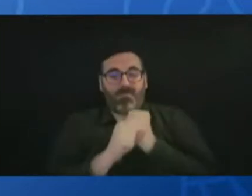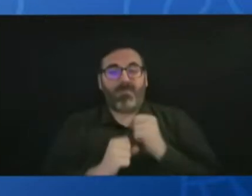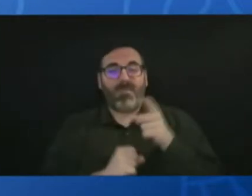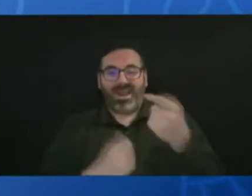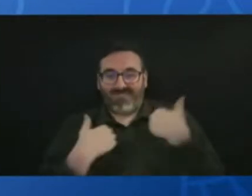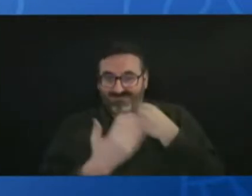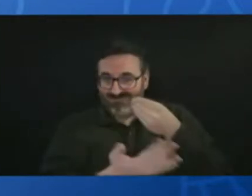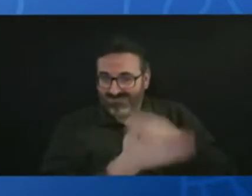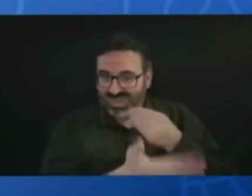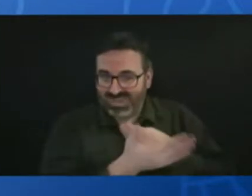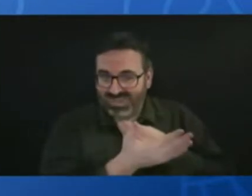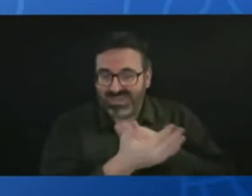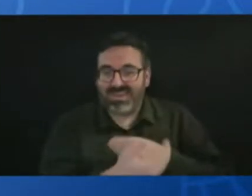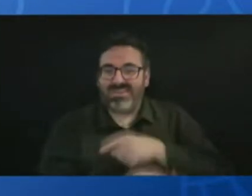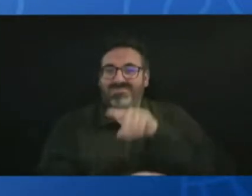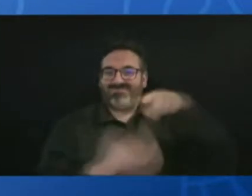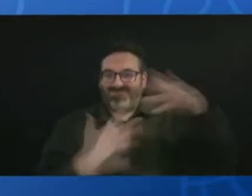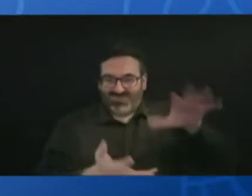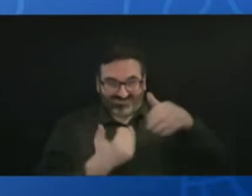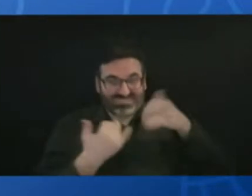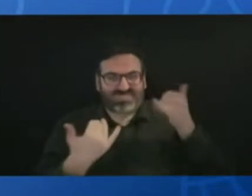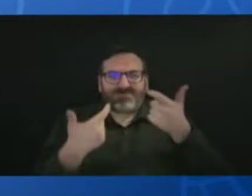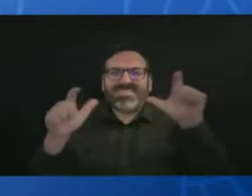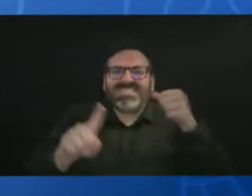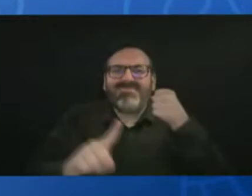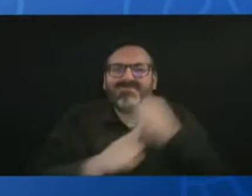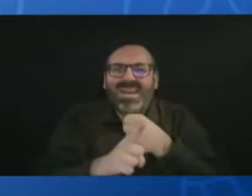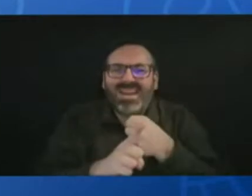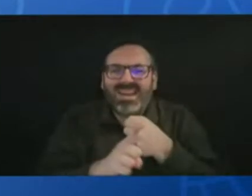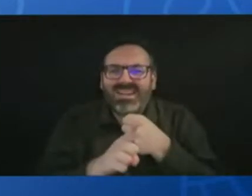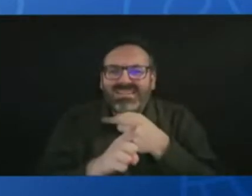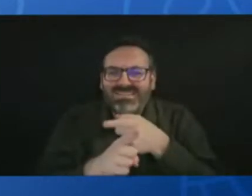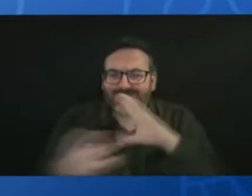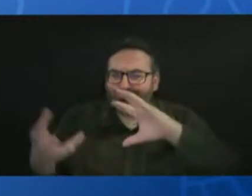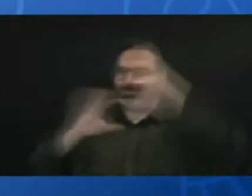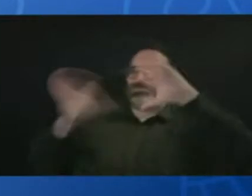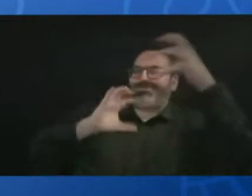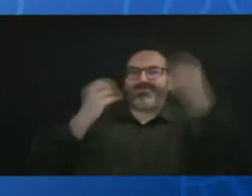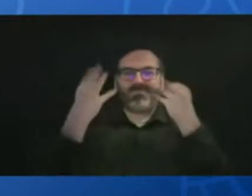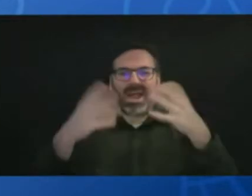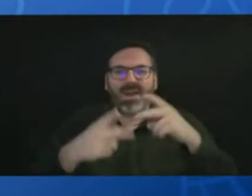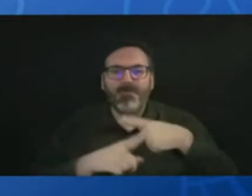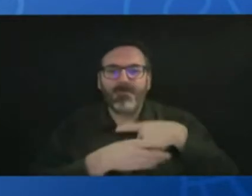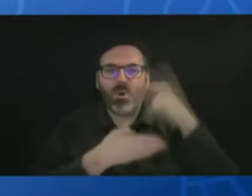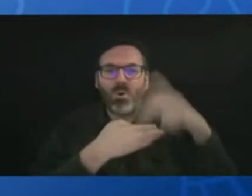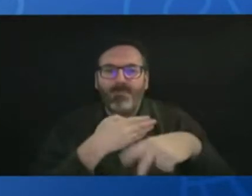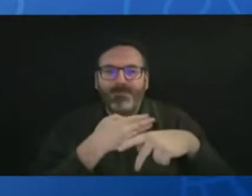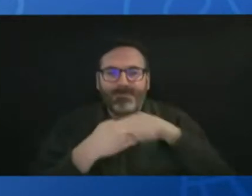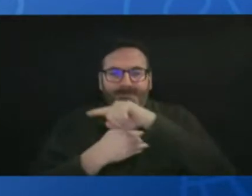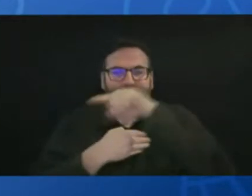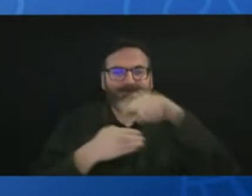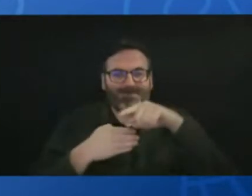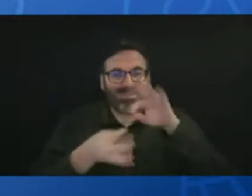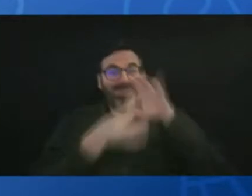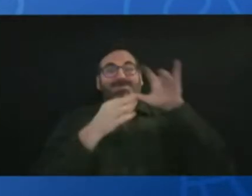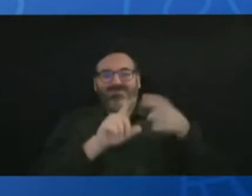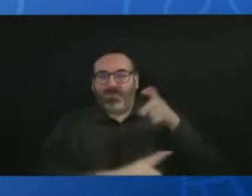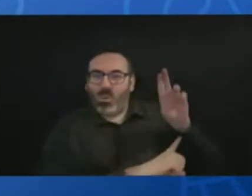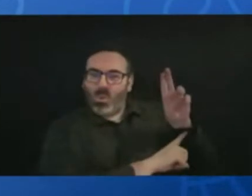disrupted many programs, especially from the UN and all that. So, and by dismantling